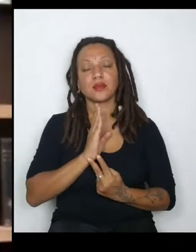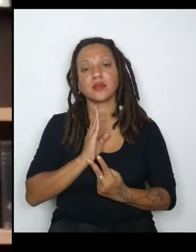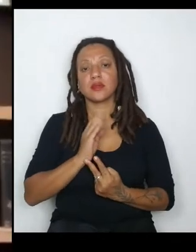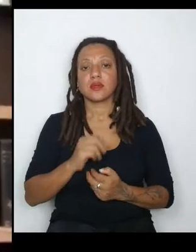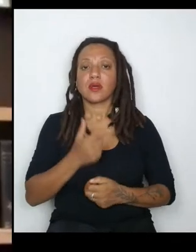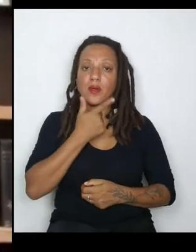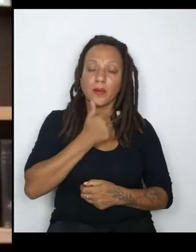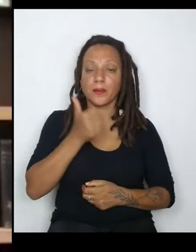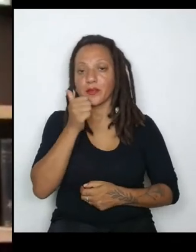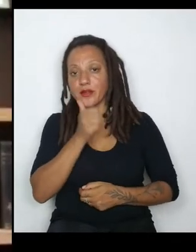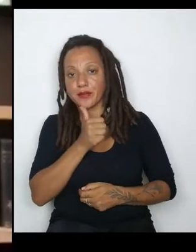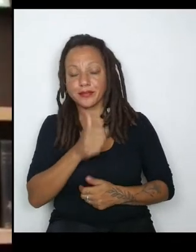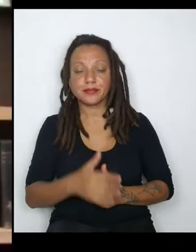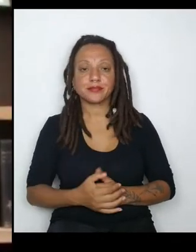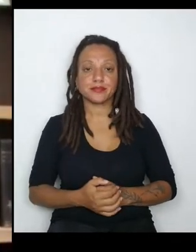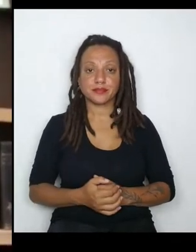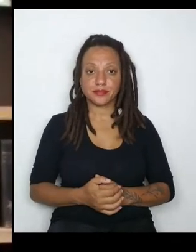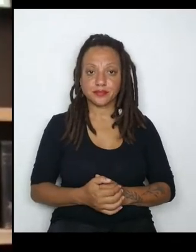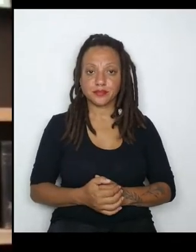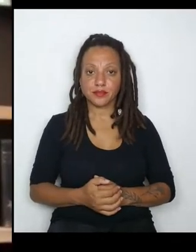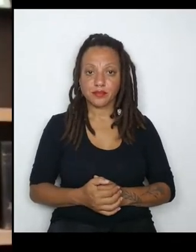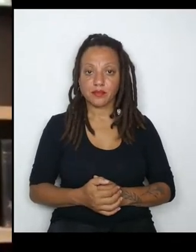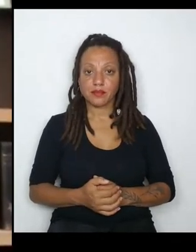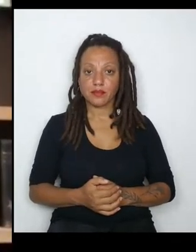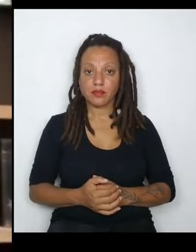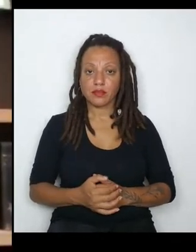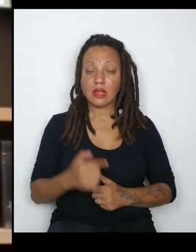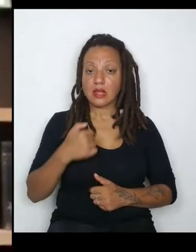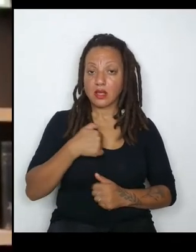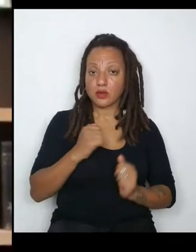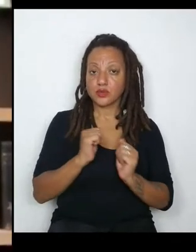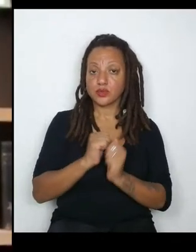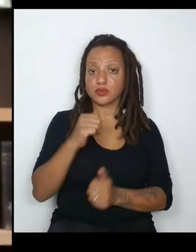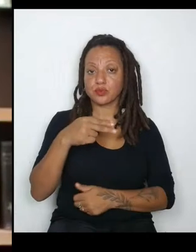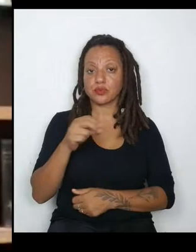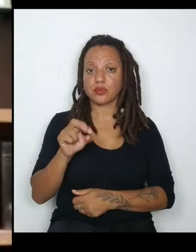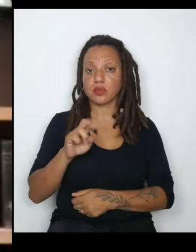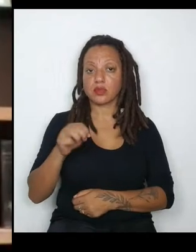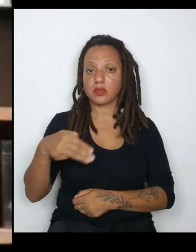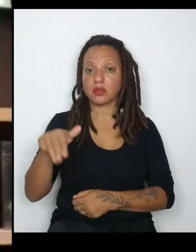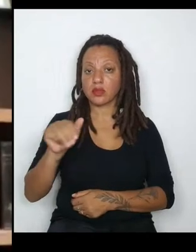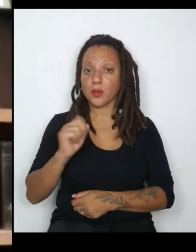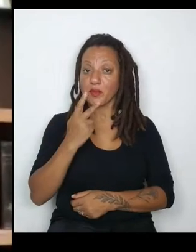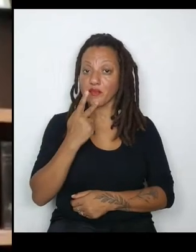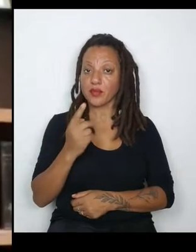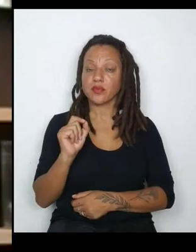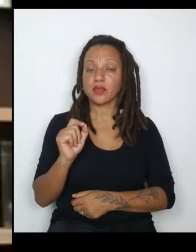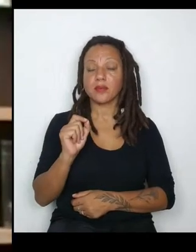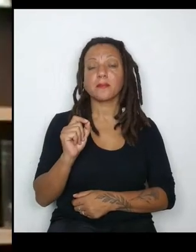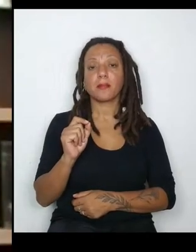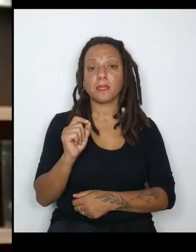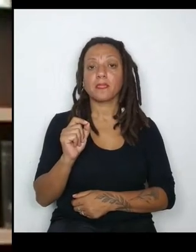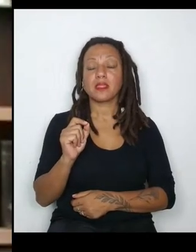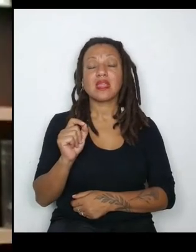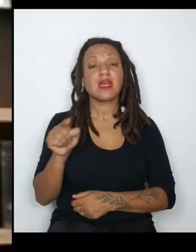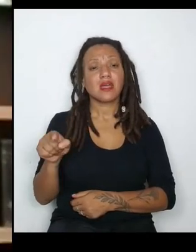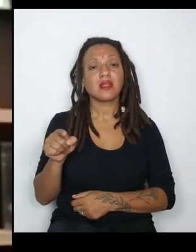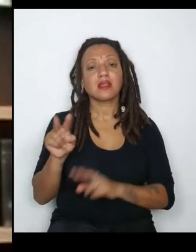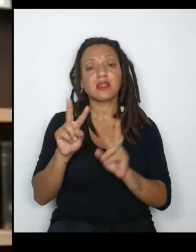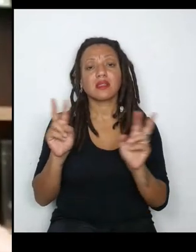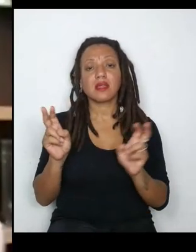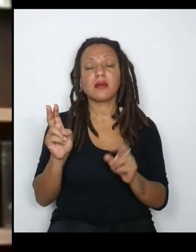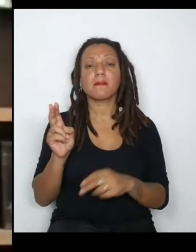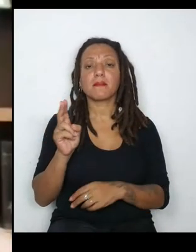i quoted where he speaks about the masculinity of the women and the femininity of the men so it was both a a cultural